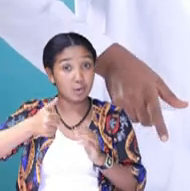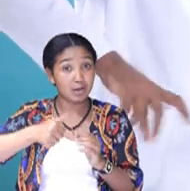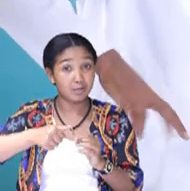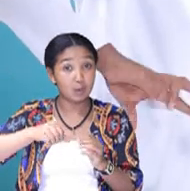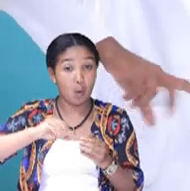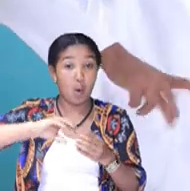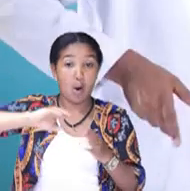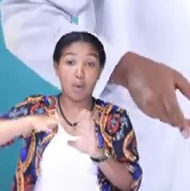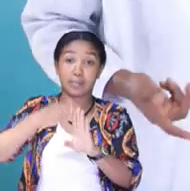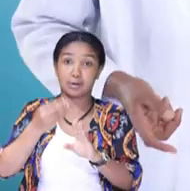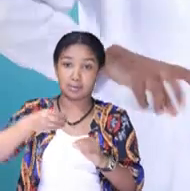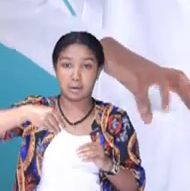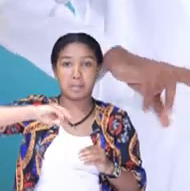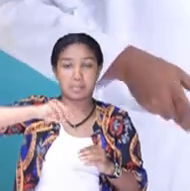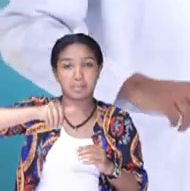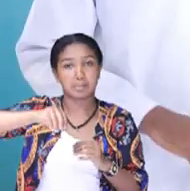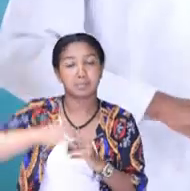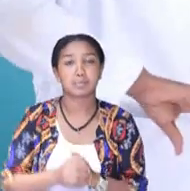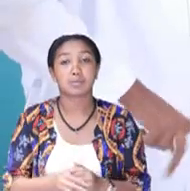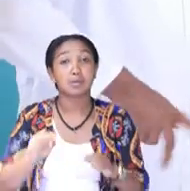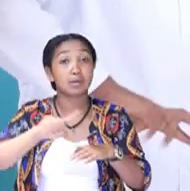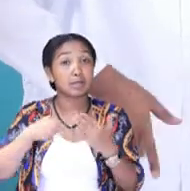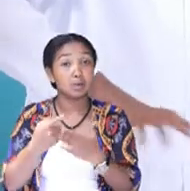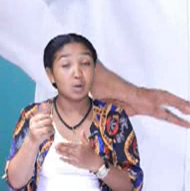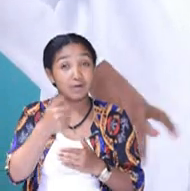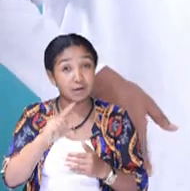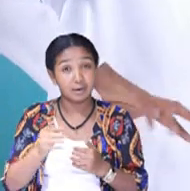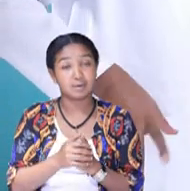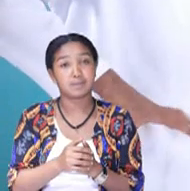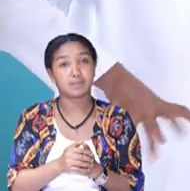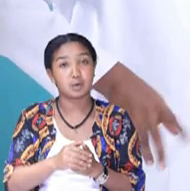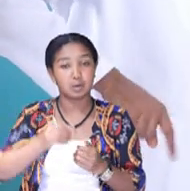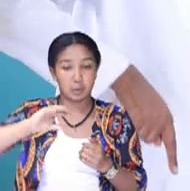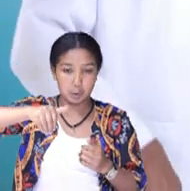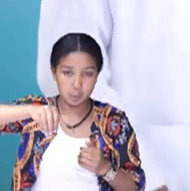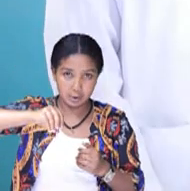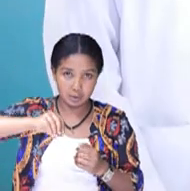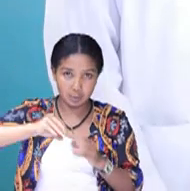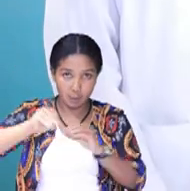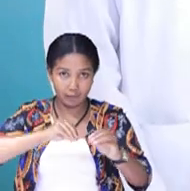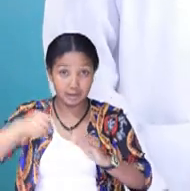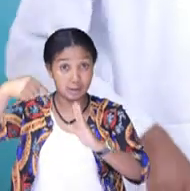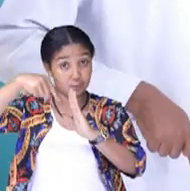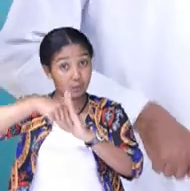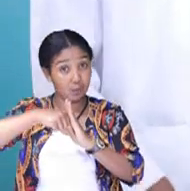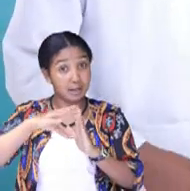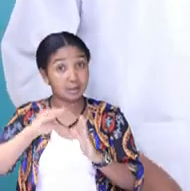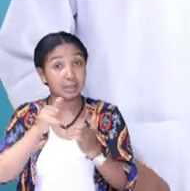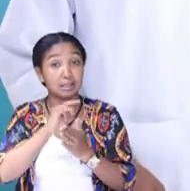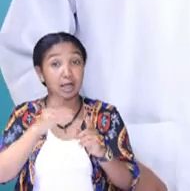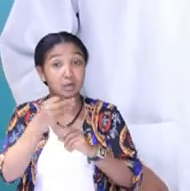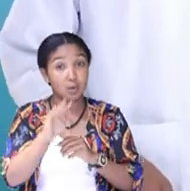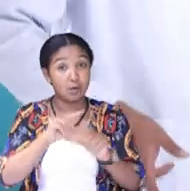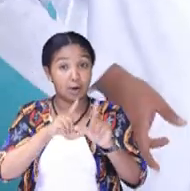whenever you open and close a tab, okay? Therefore, whenever you twist it clockwise, it's moving into, that is